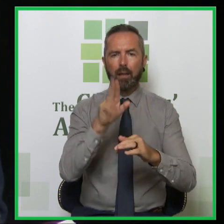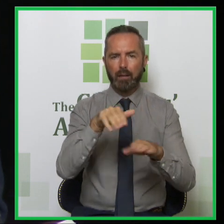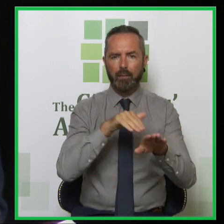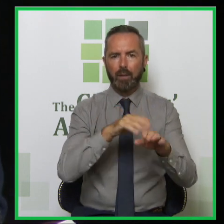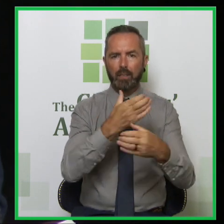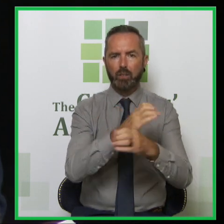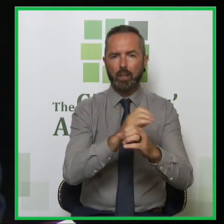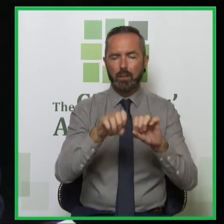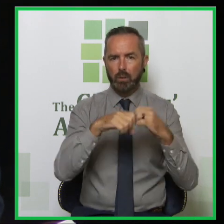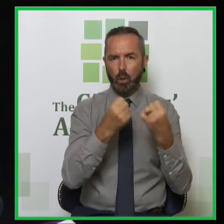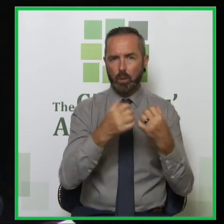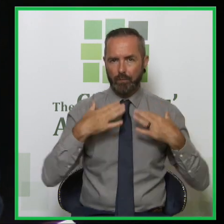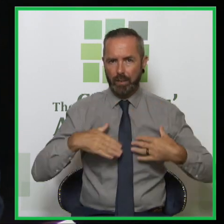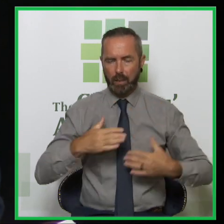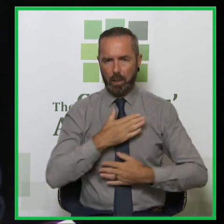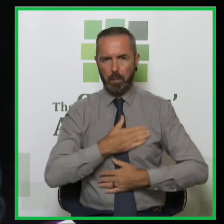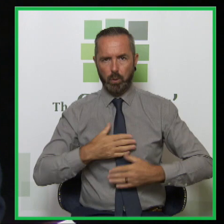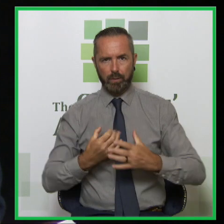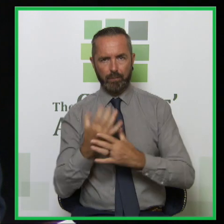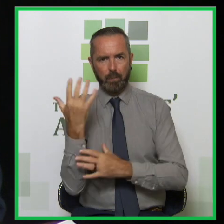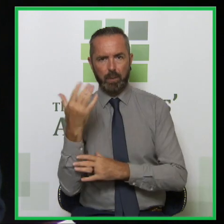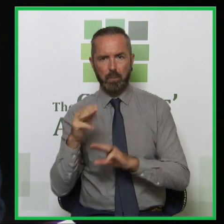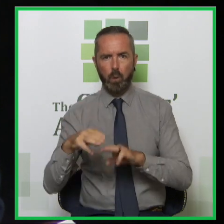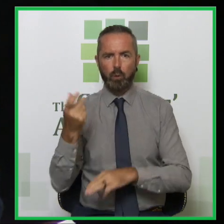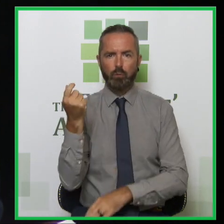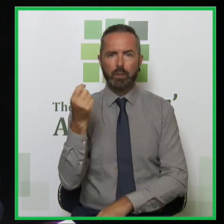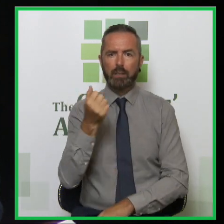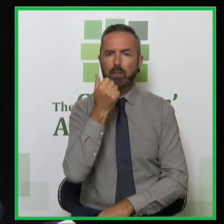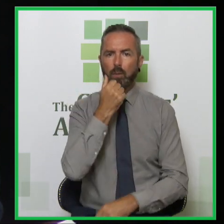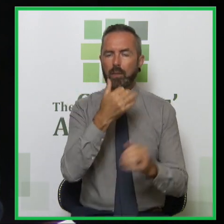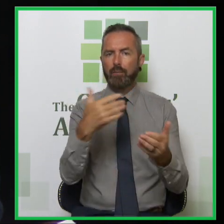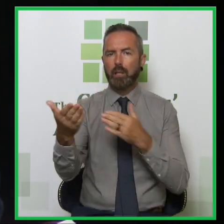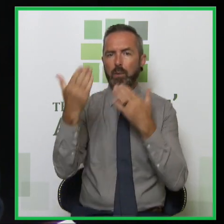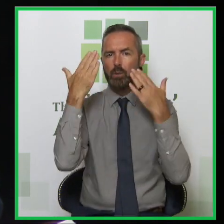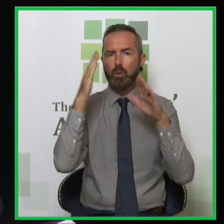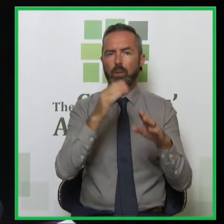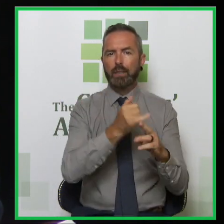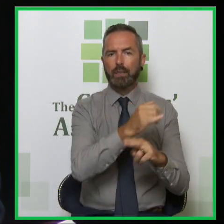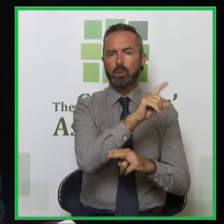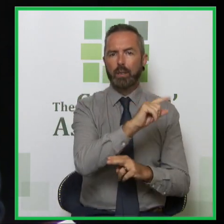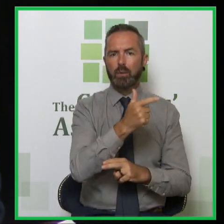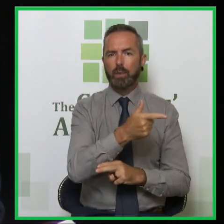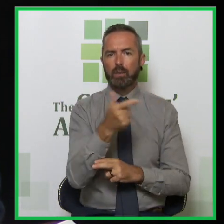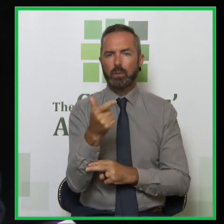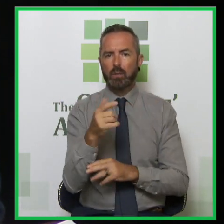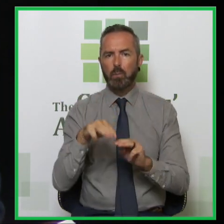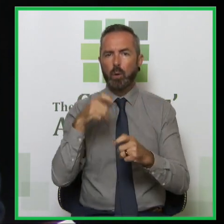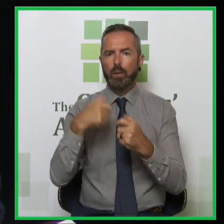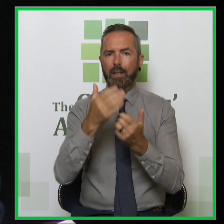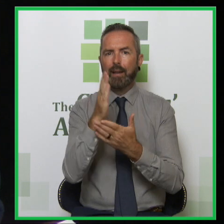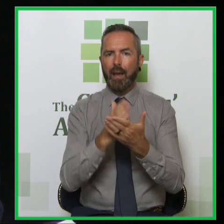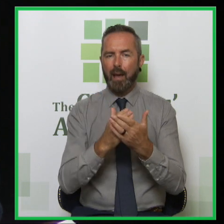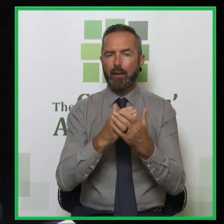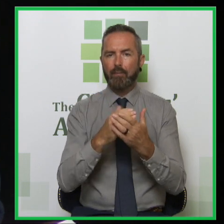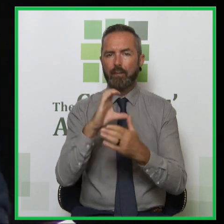development. The latest drug treatment figures available show that in 2022, almost half of cases in drug